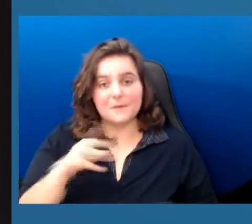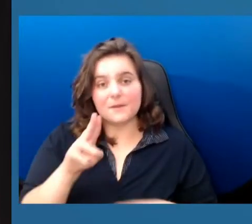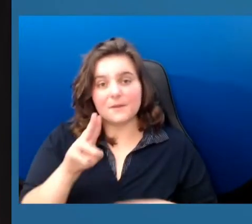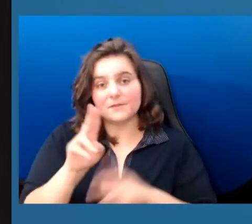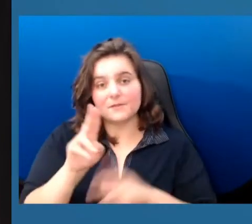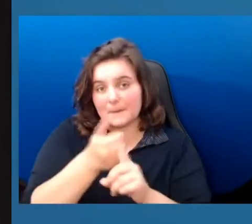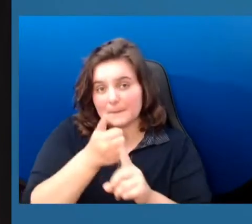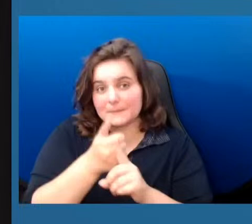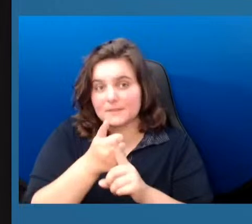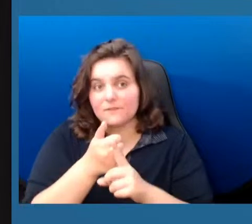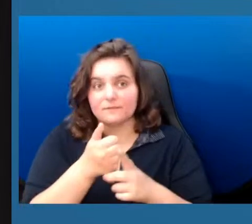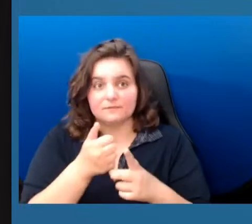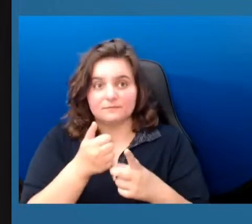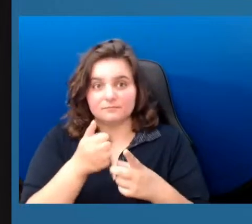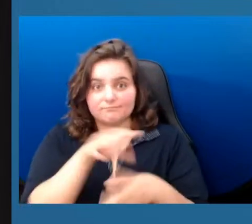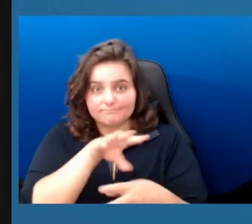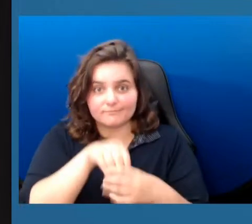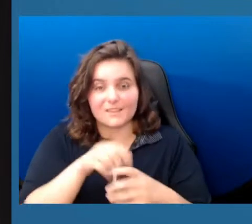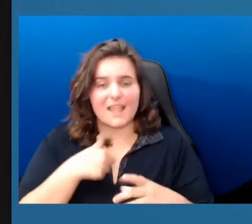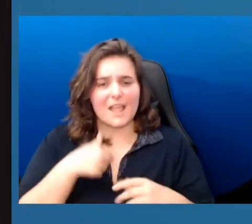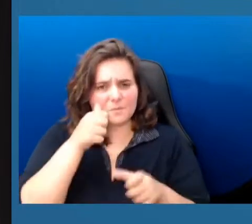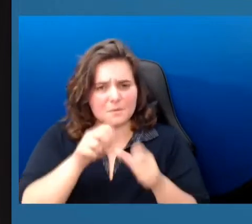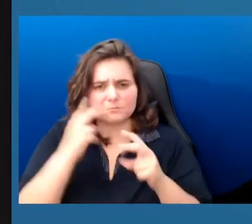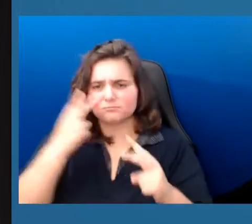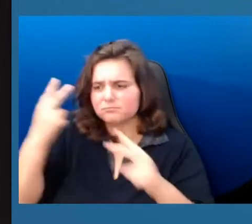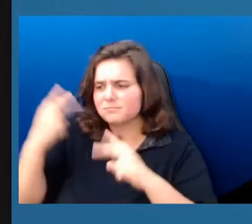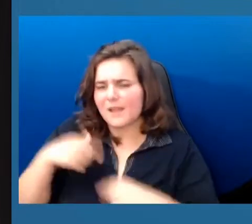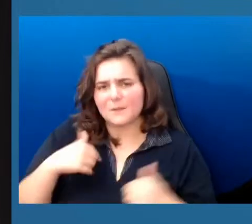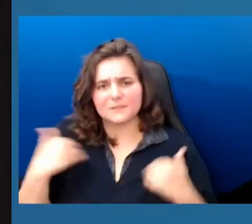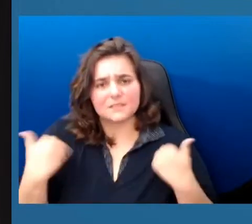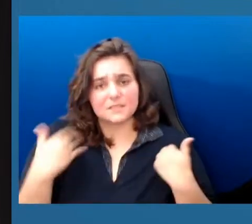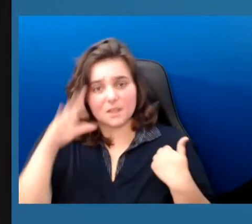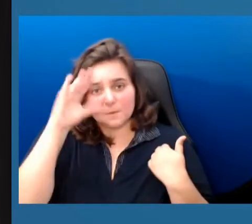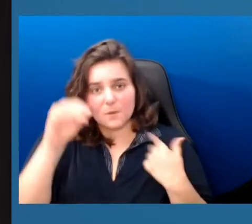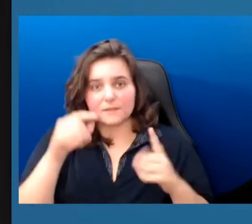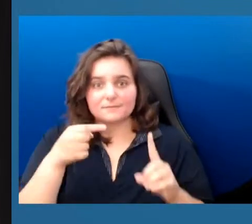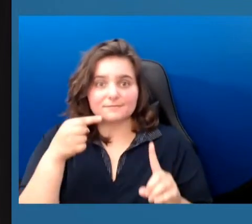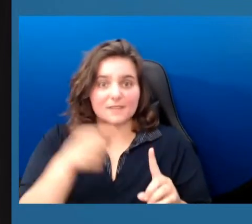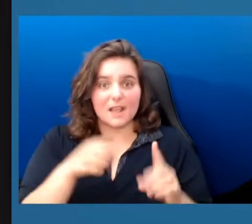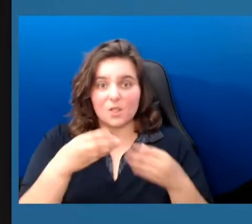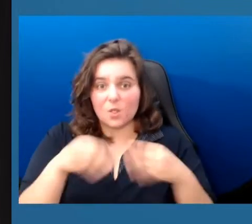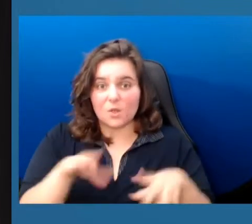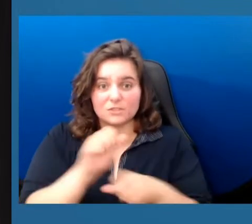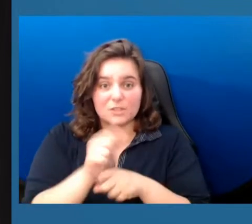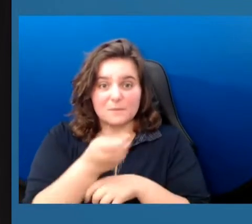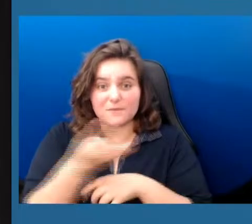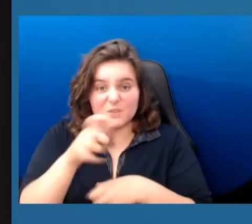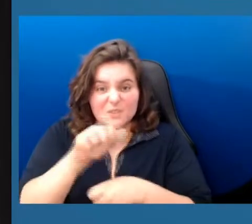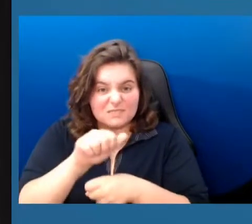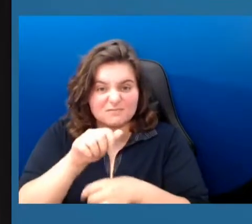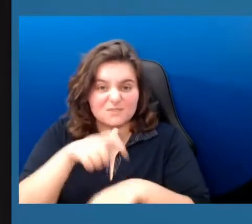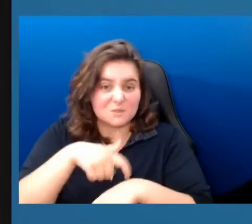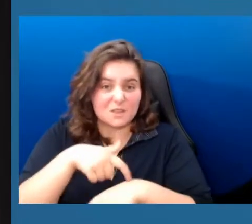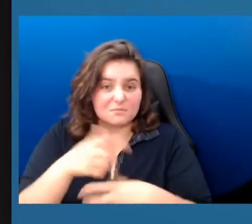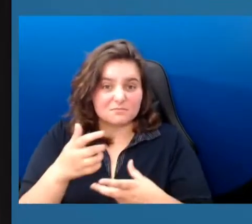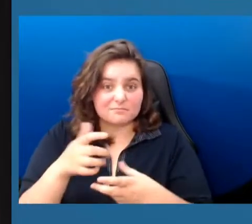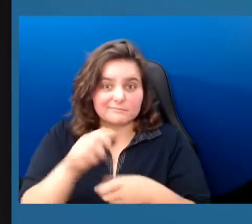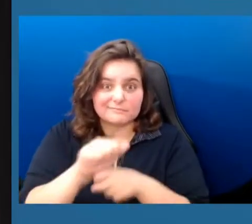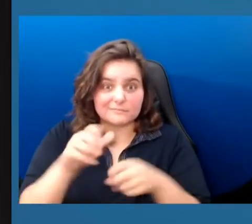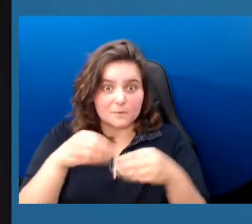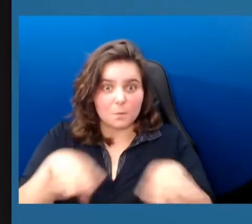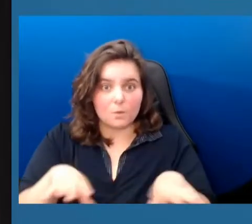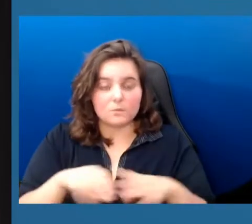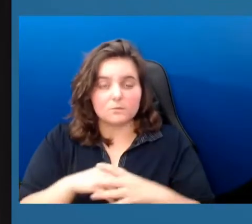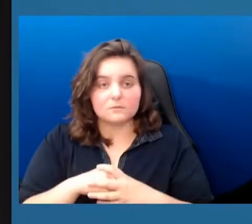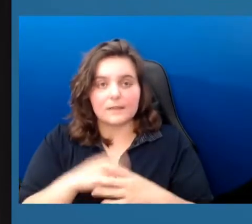young boy him being out of work 2 or 3 times. And I didn't really understand everything